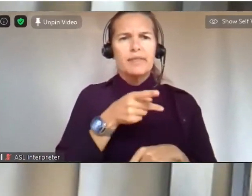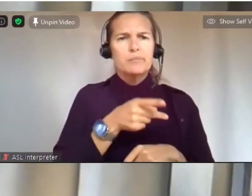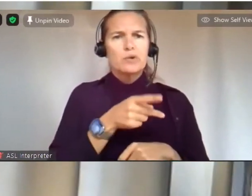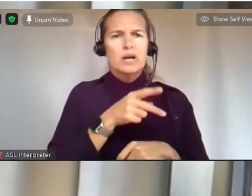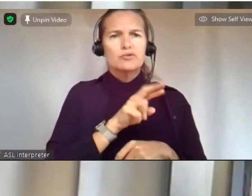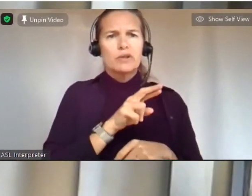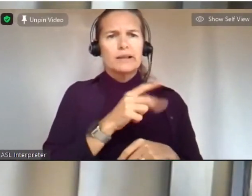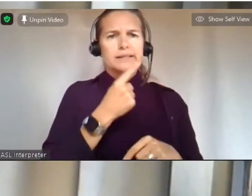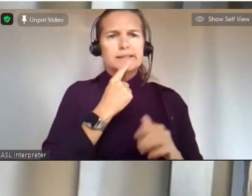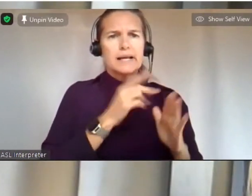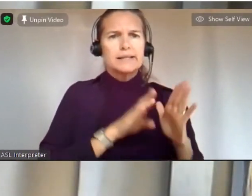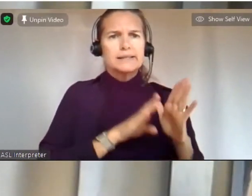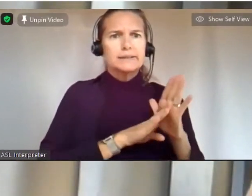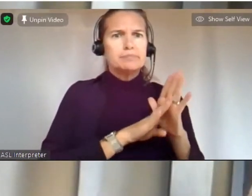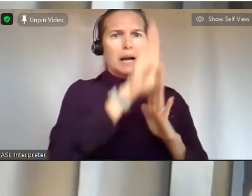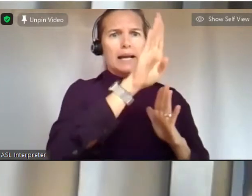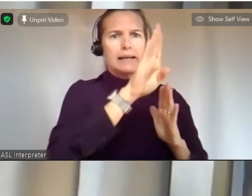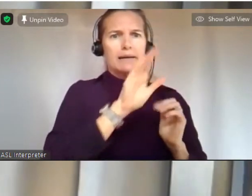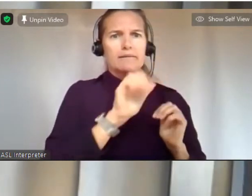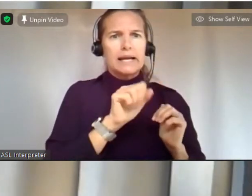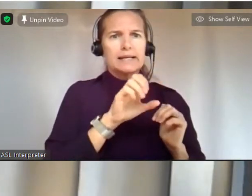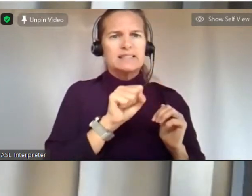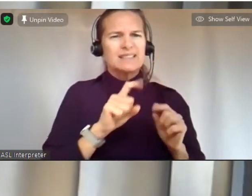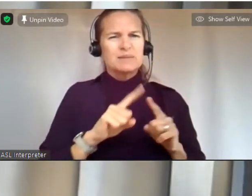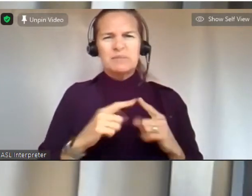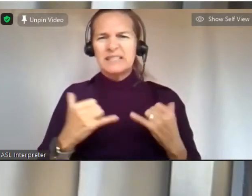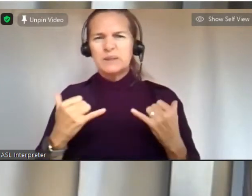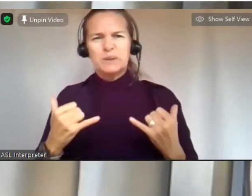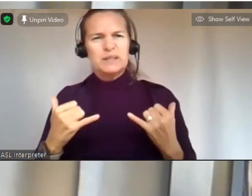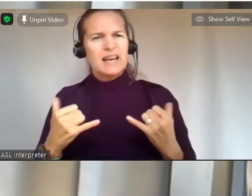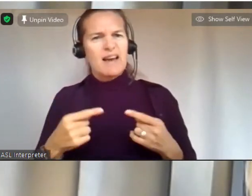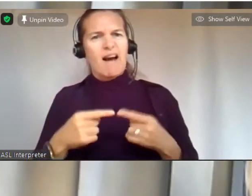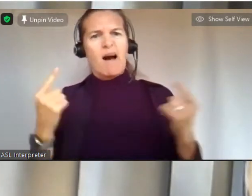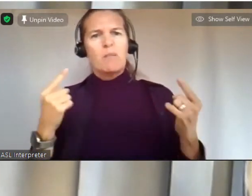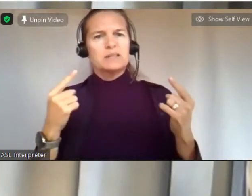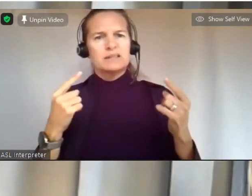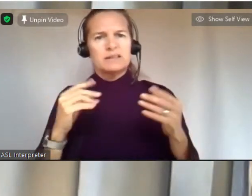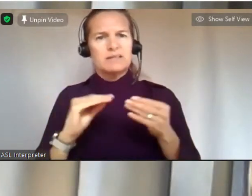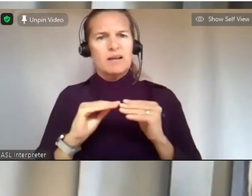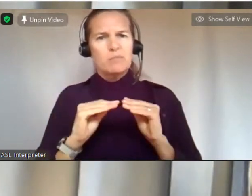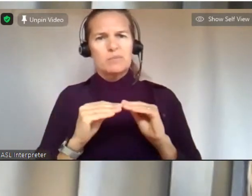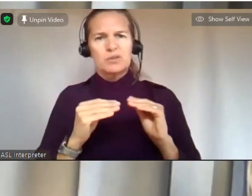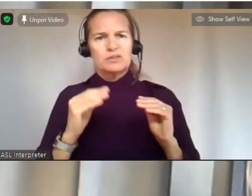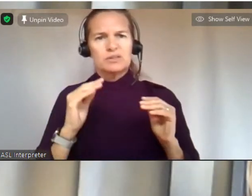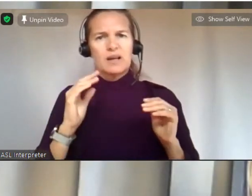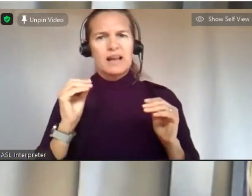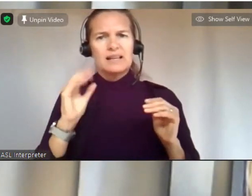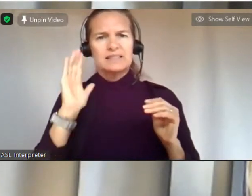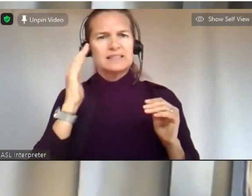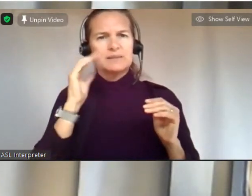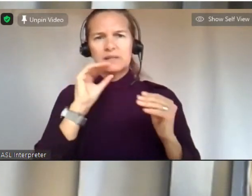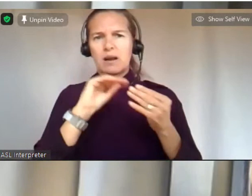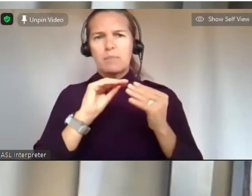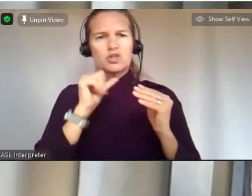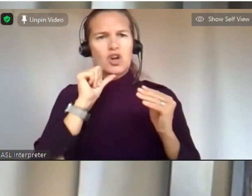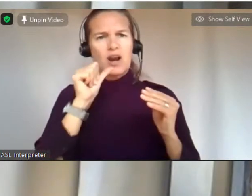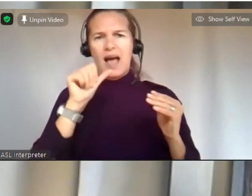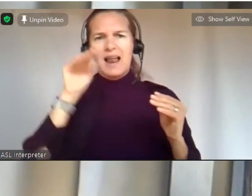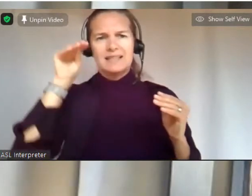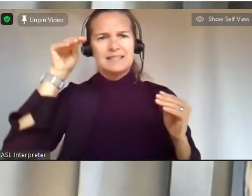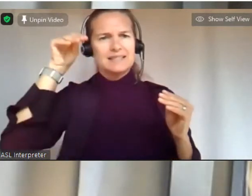cases, it does not seem to me that the numbers are going down. In